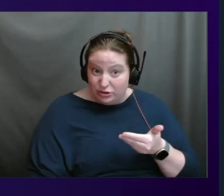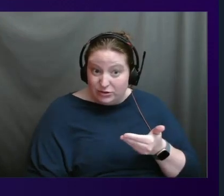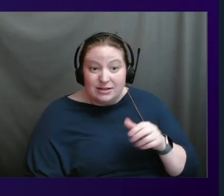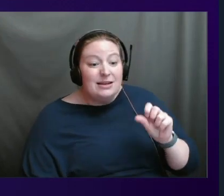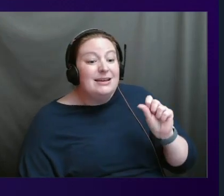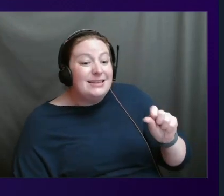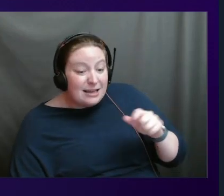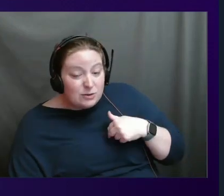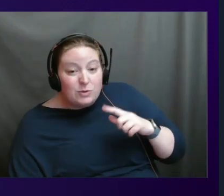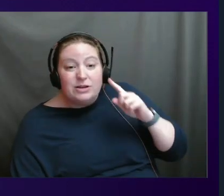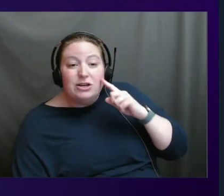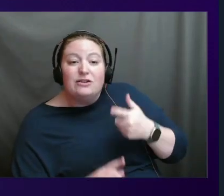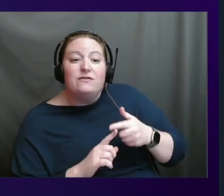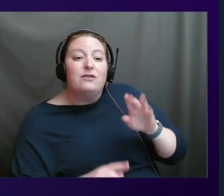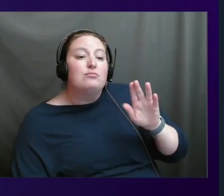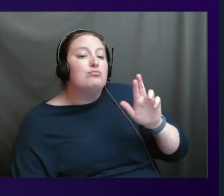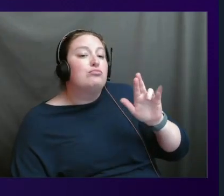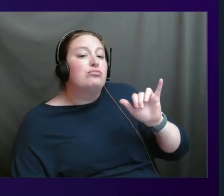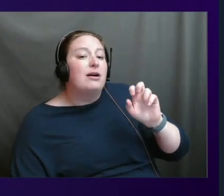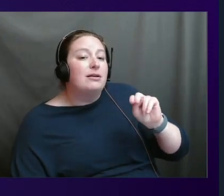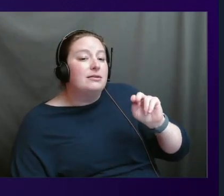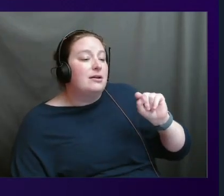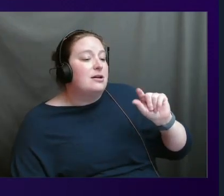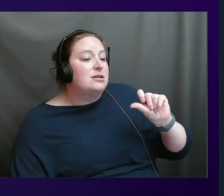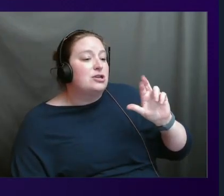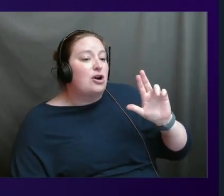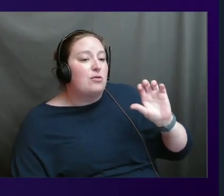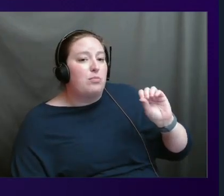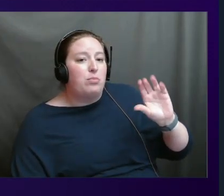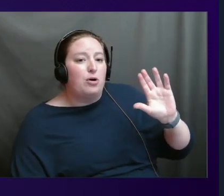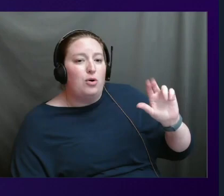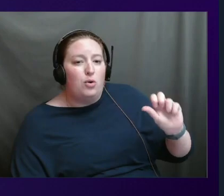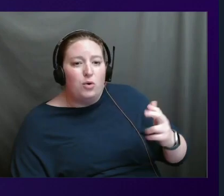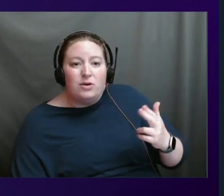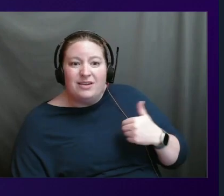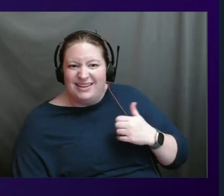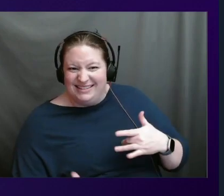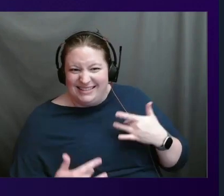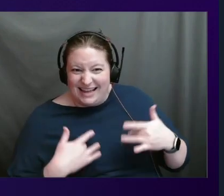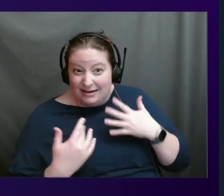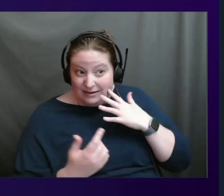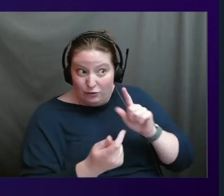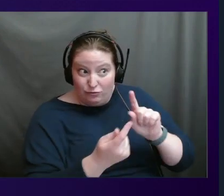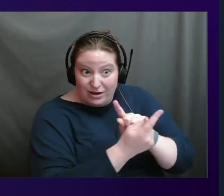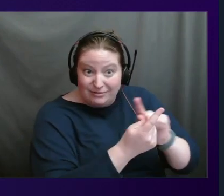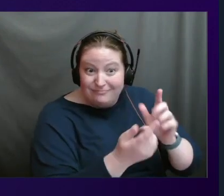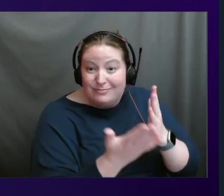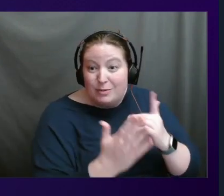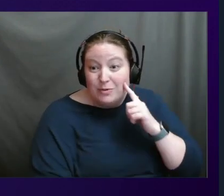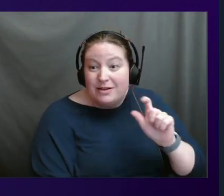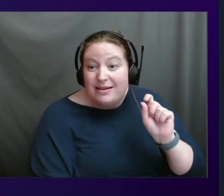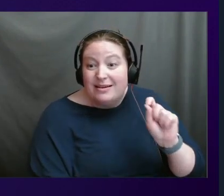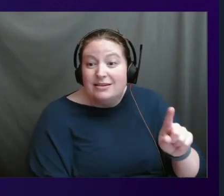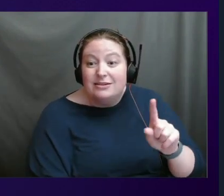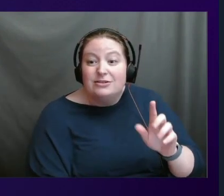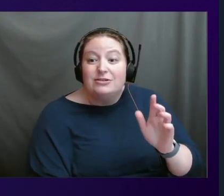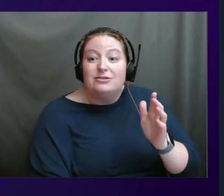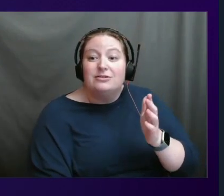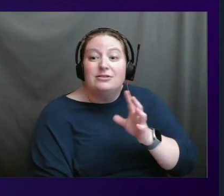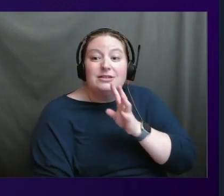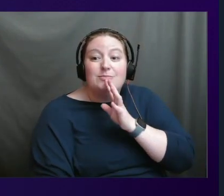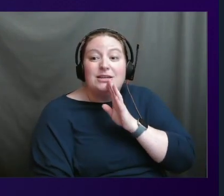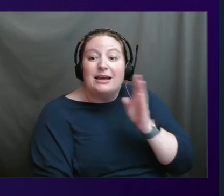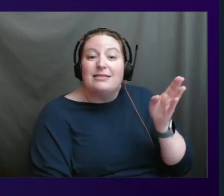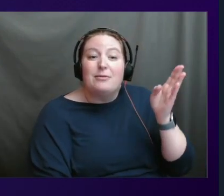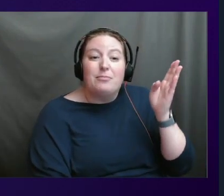from Brian Tarbo. Super excited. And if you ever run into him, he might ask you to speak at the Boston user group.